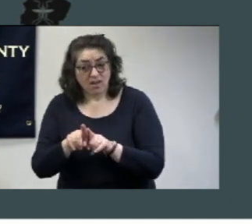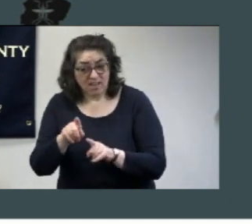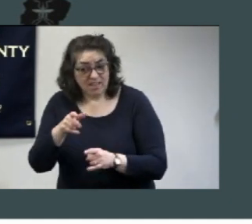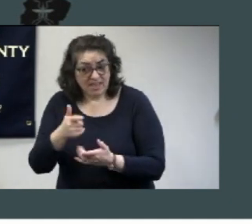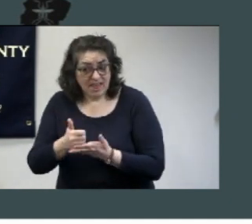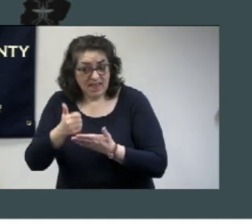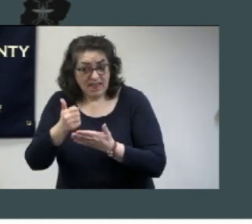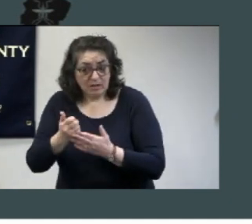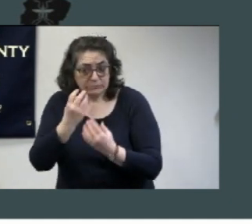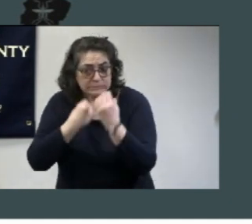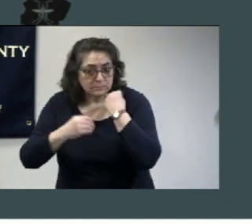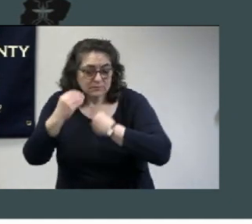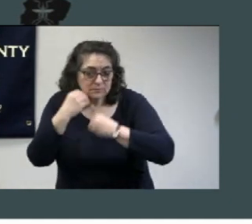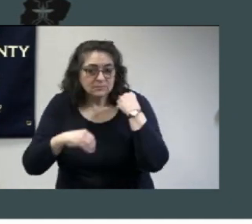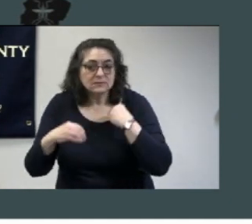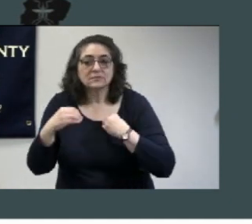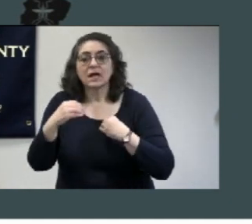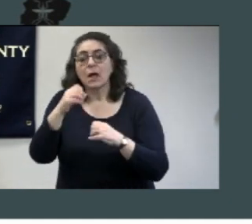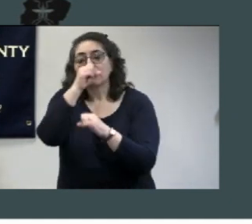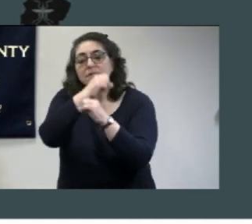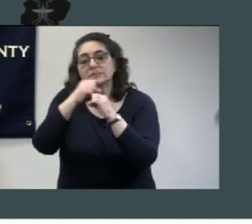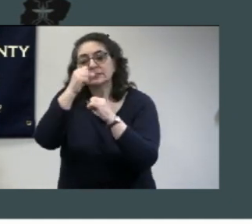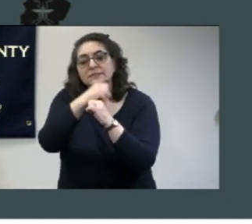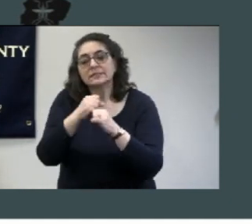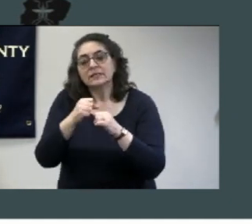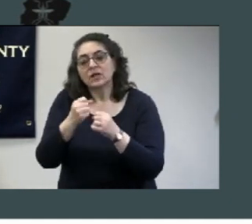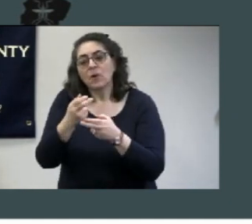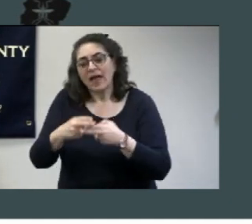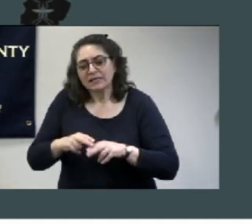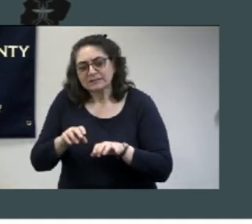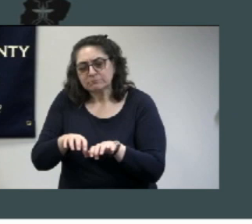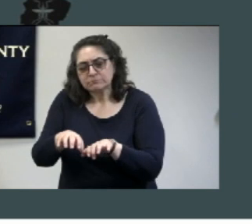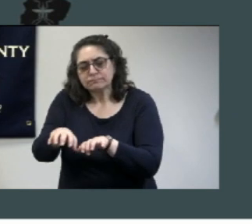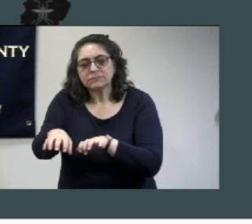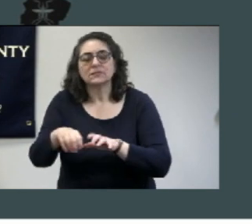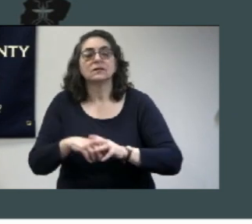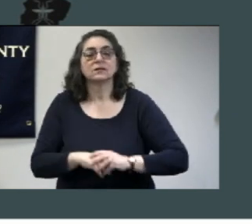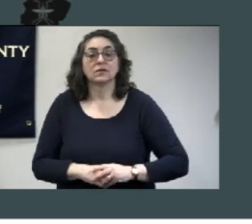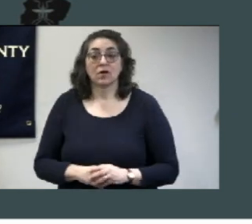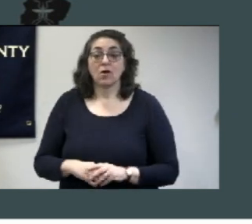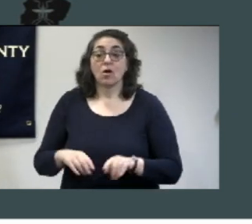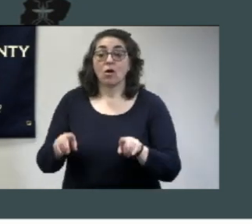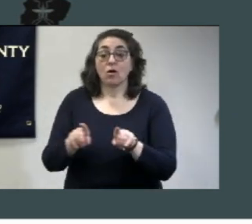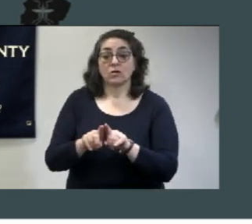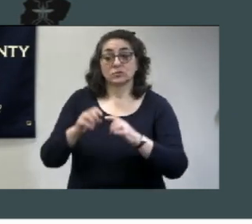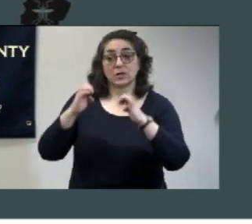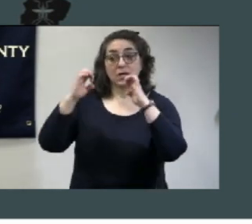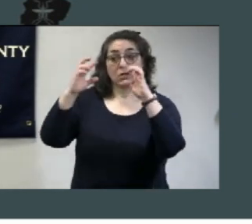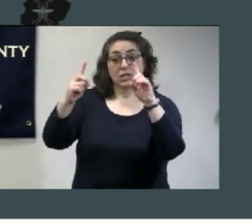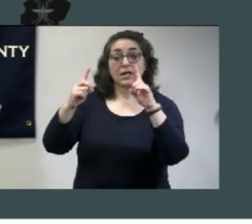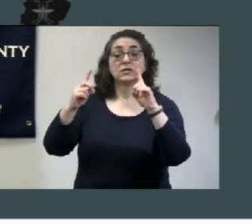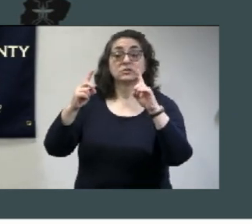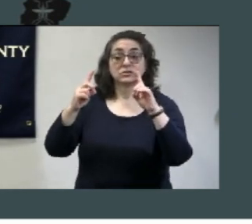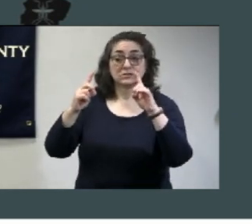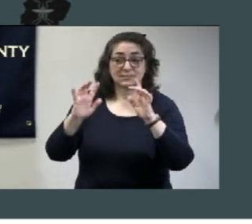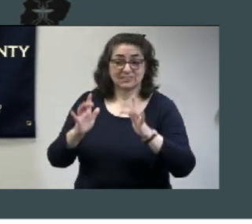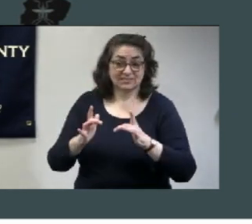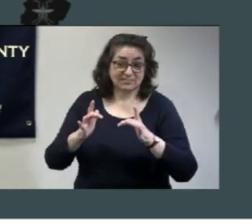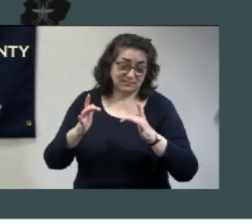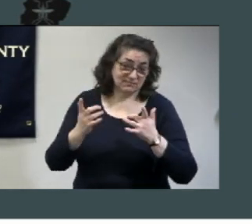necessary. And public education events that our superintendent